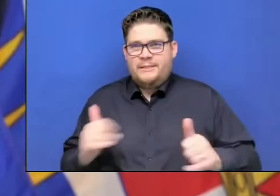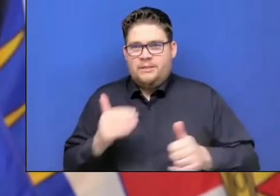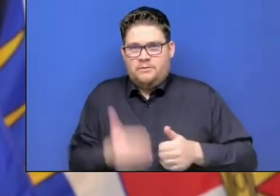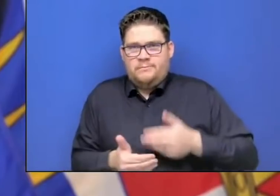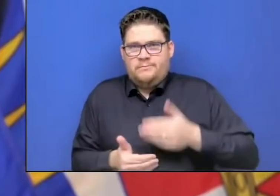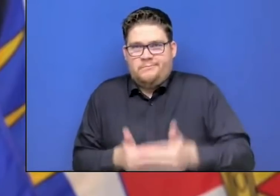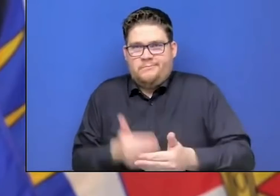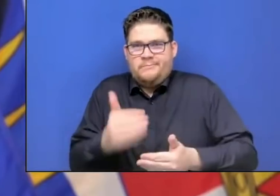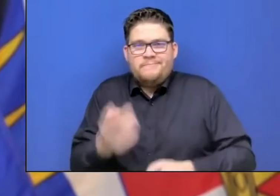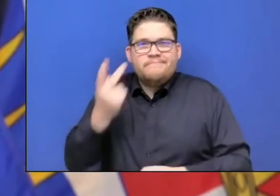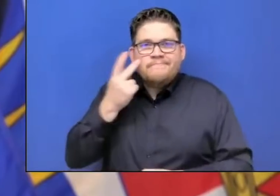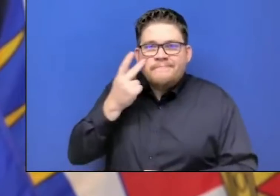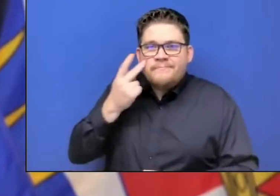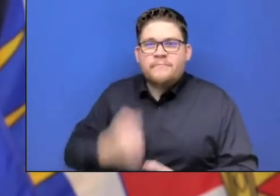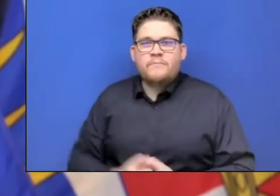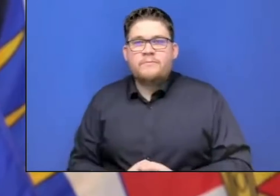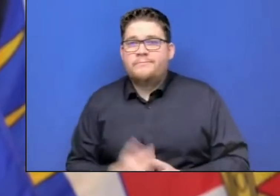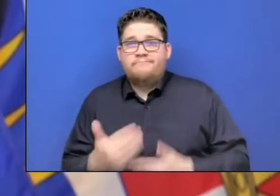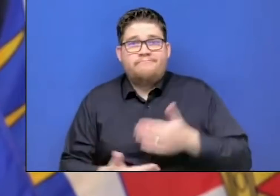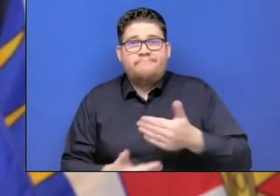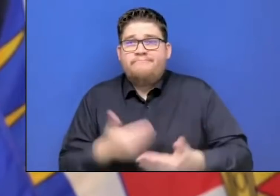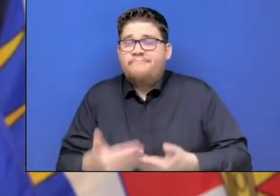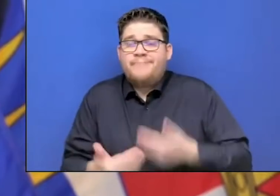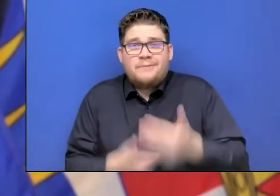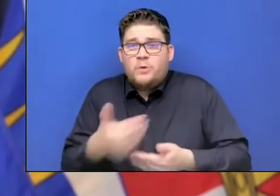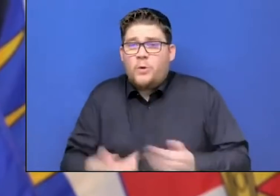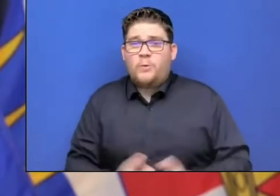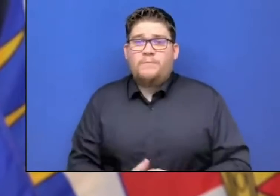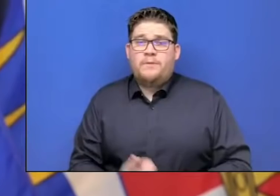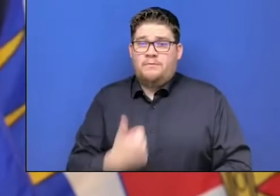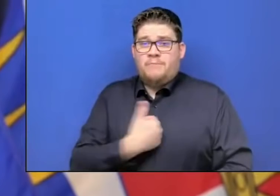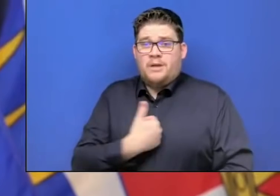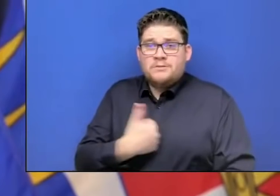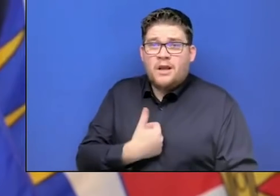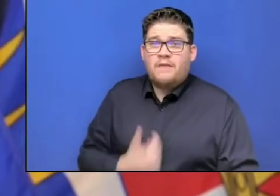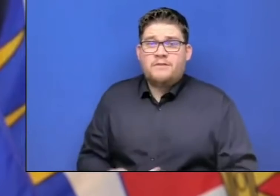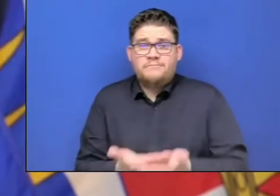still unfolding, but myself, along with my colleagues and the Premier, we're